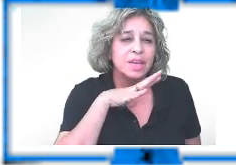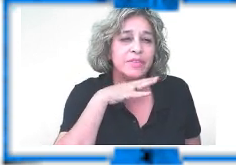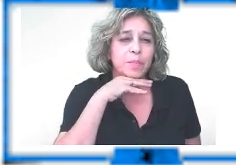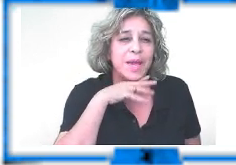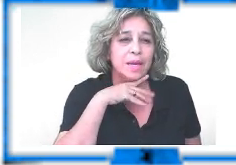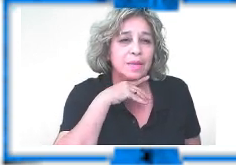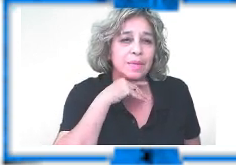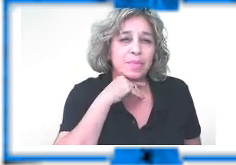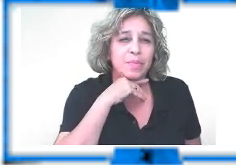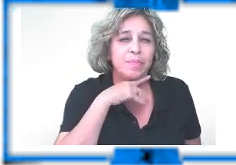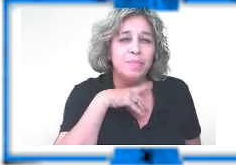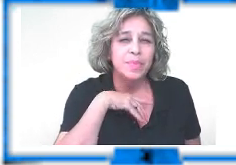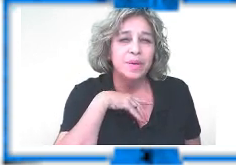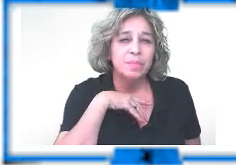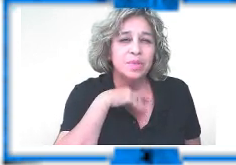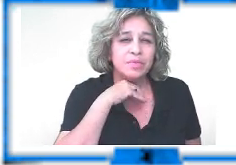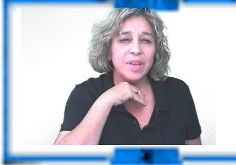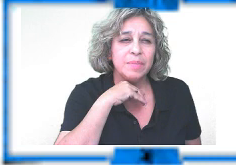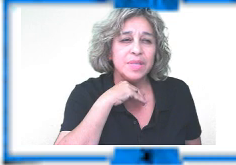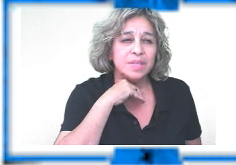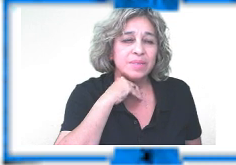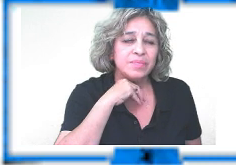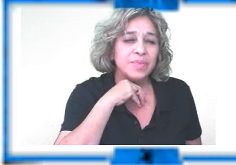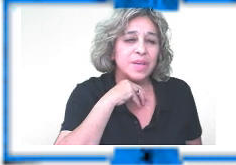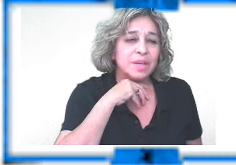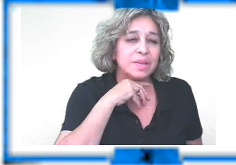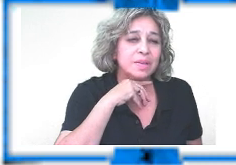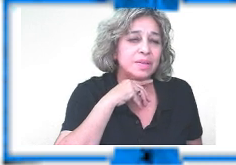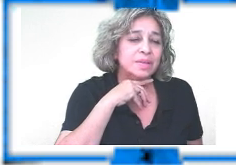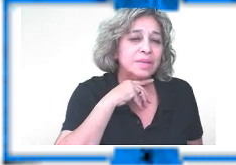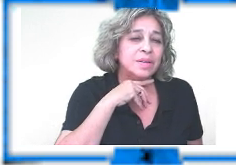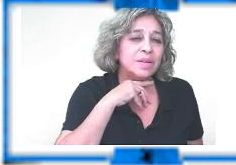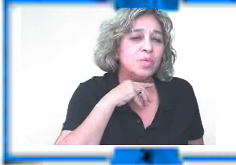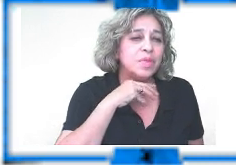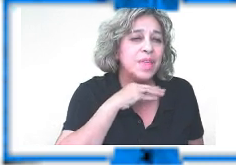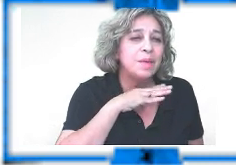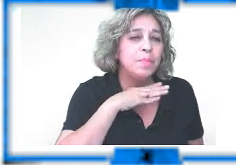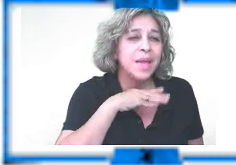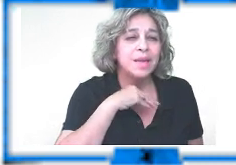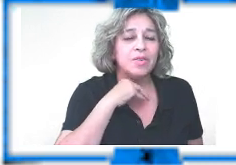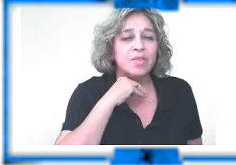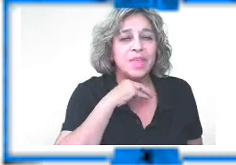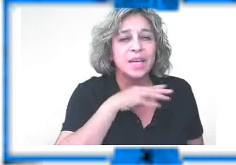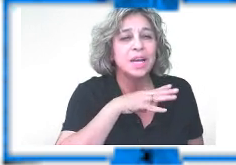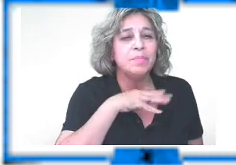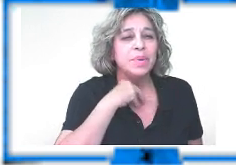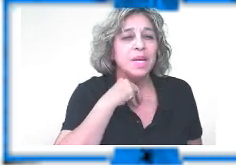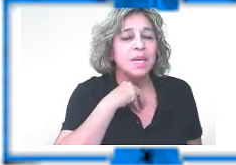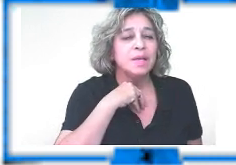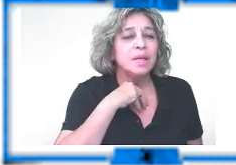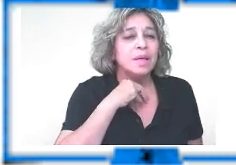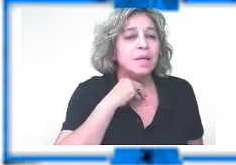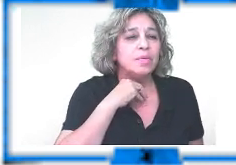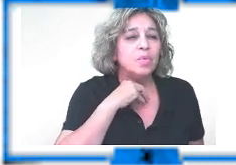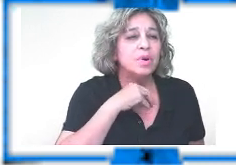so think of a bank, the most famous. Well, that bank or that